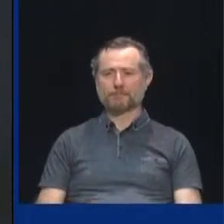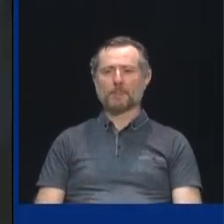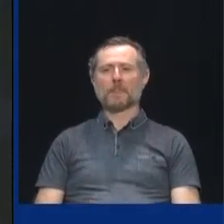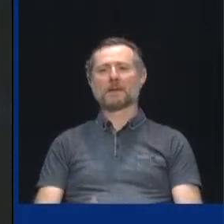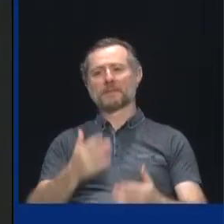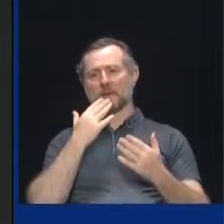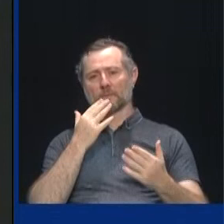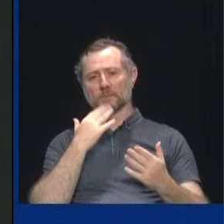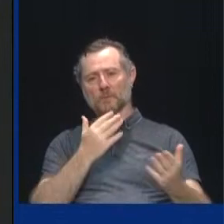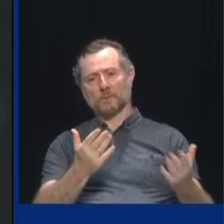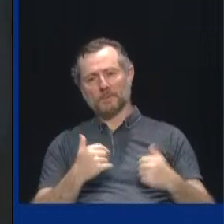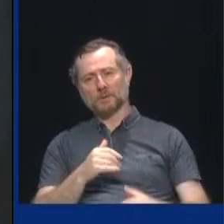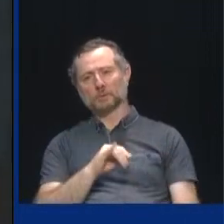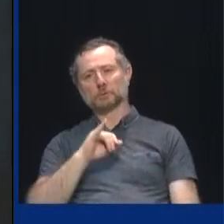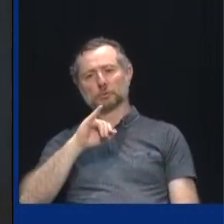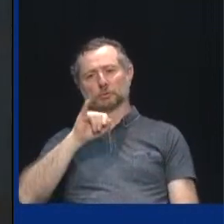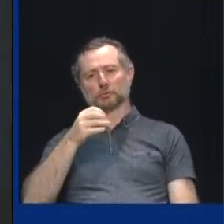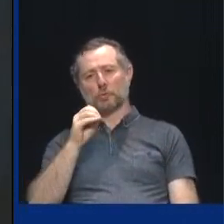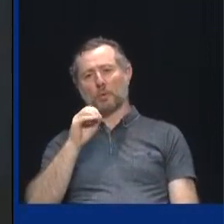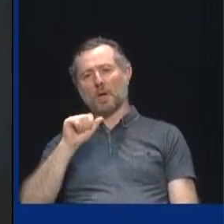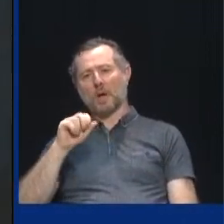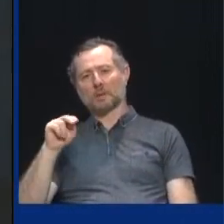Yu.